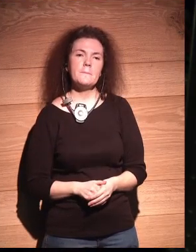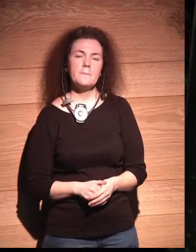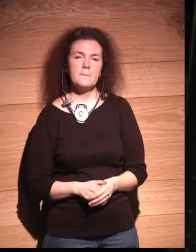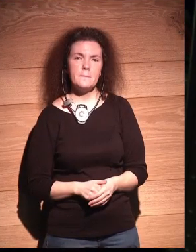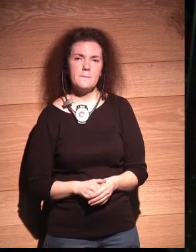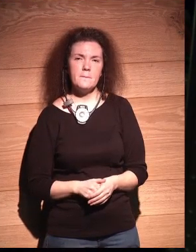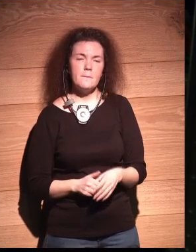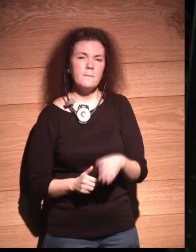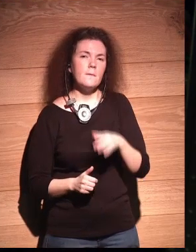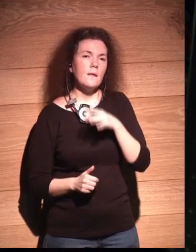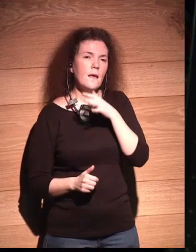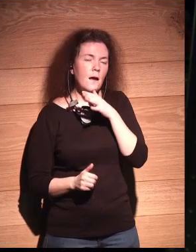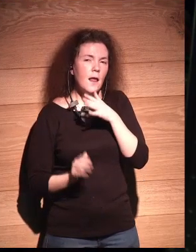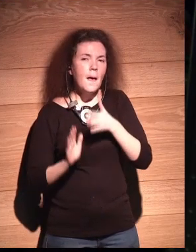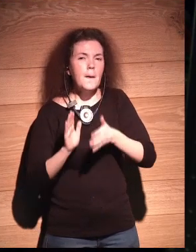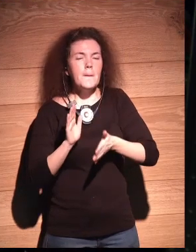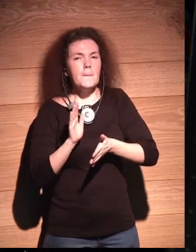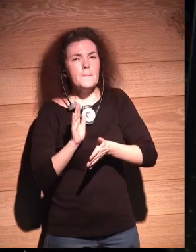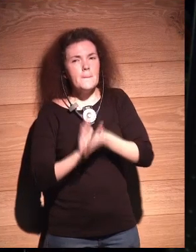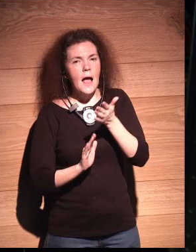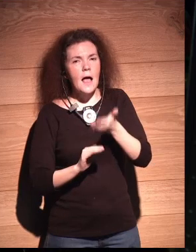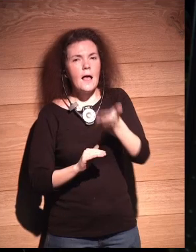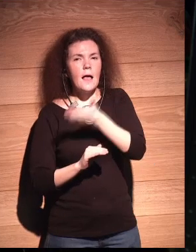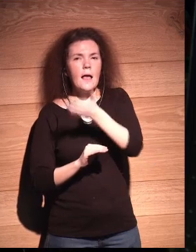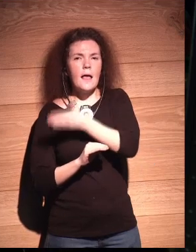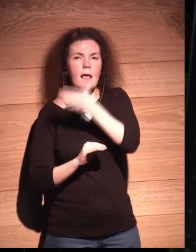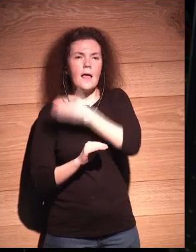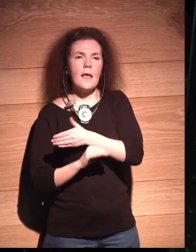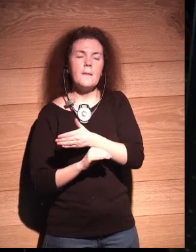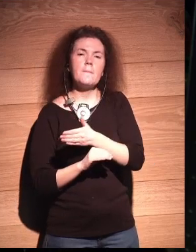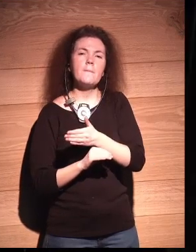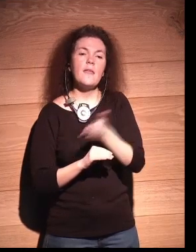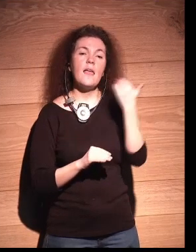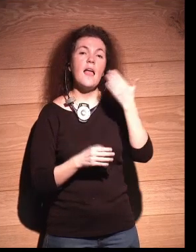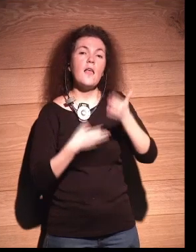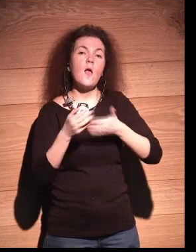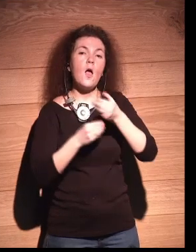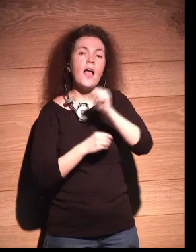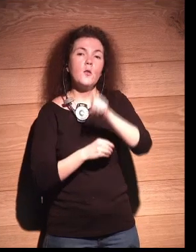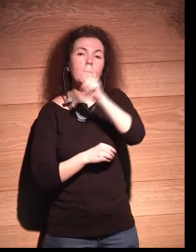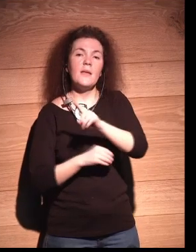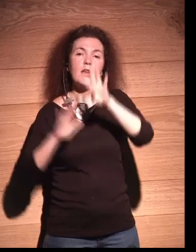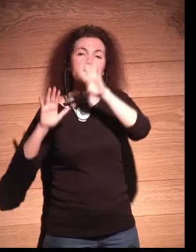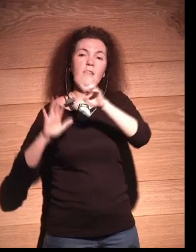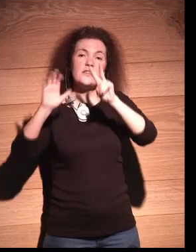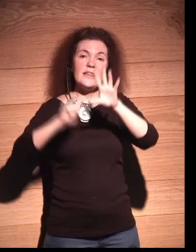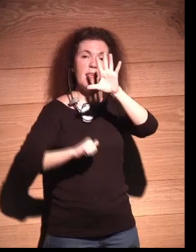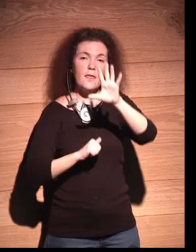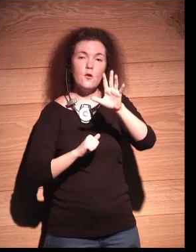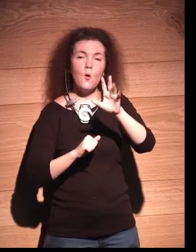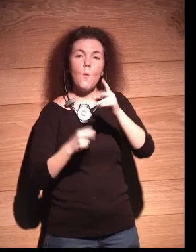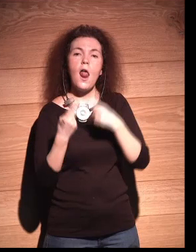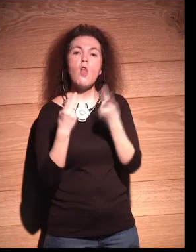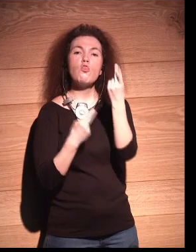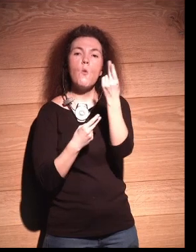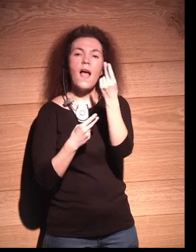a work called Duets on Ice that was something I did in 1975. Now, I really